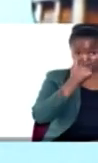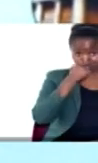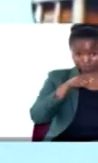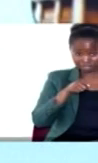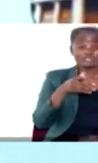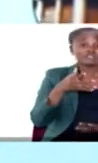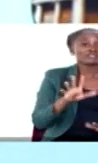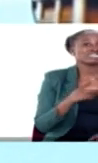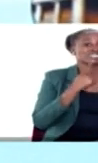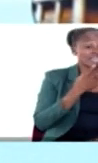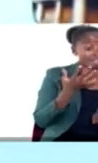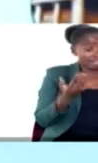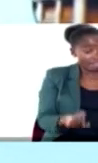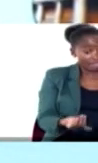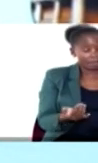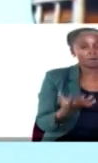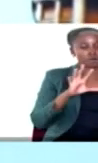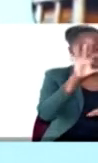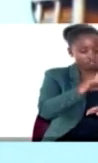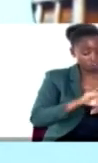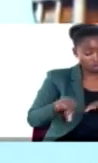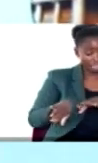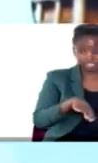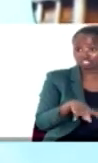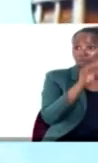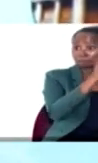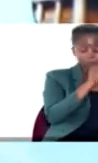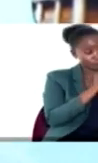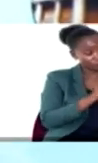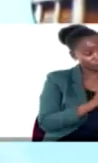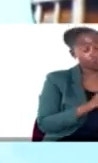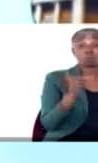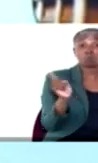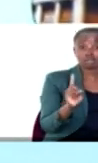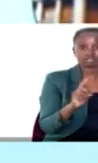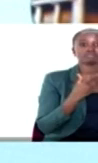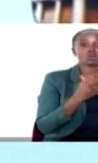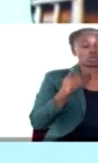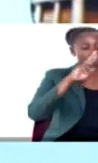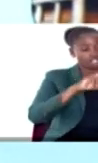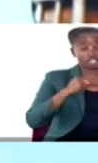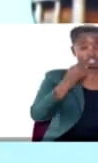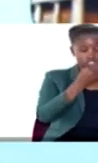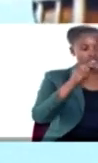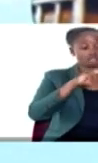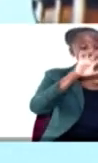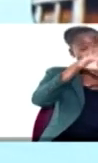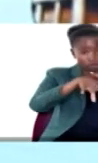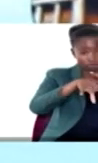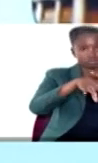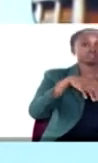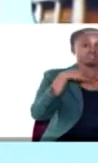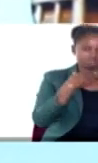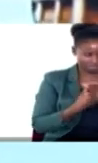going to outline today in our plan of action can take our nation and our province closer to